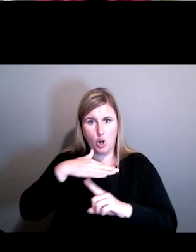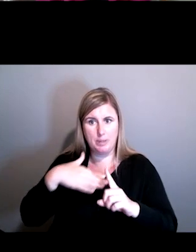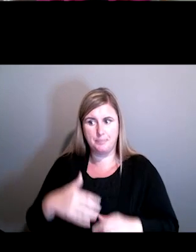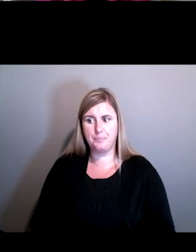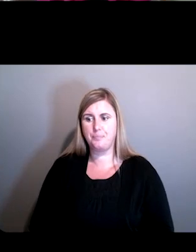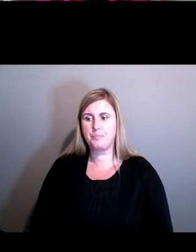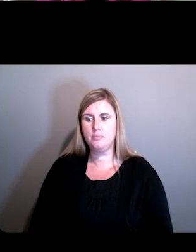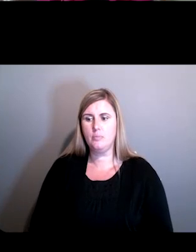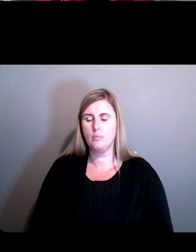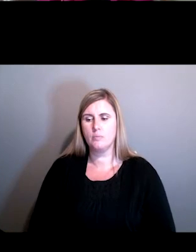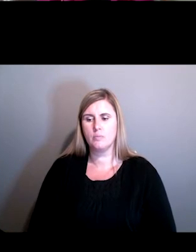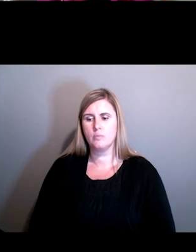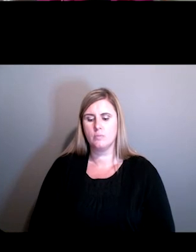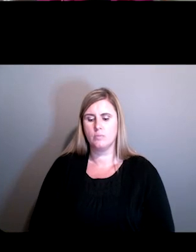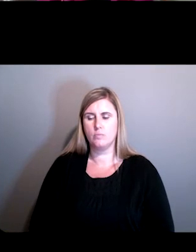Okay.